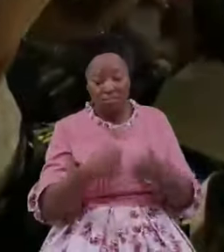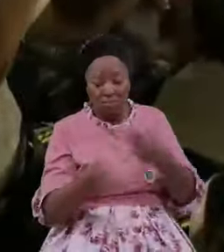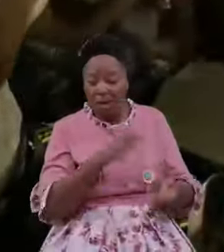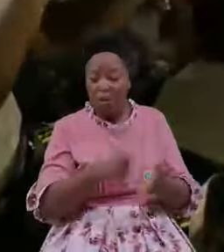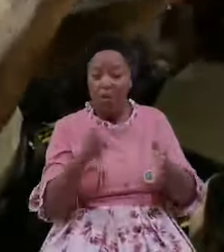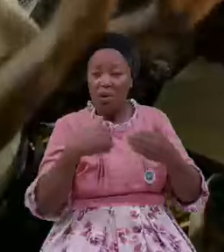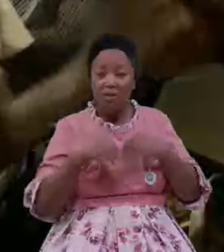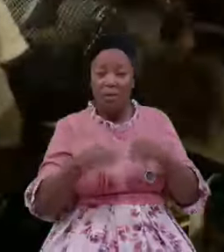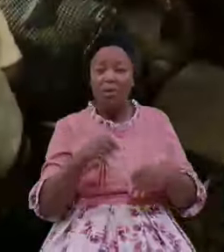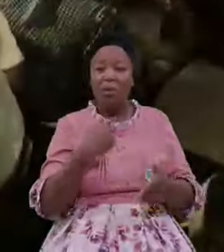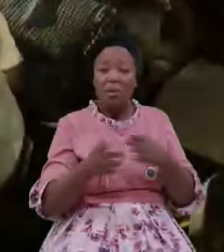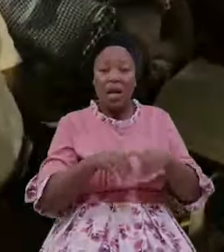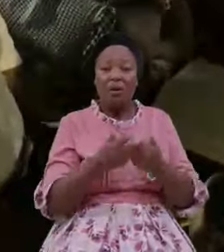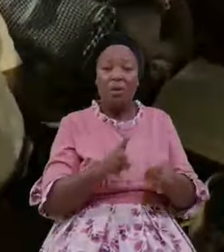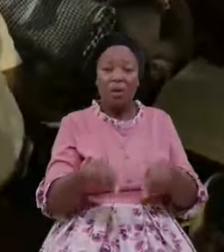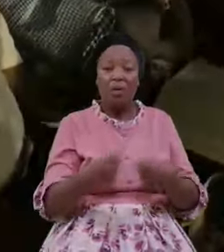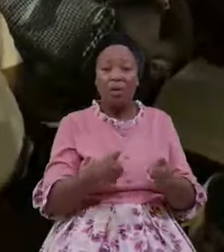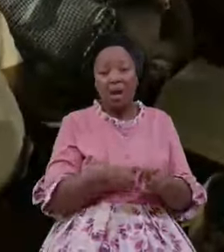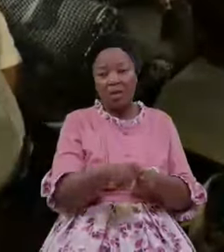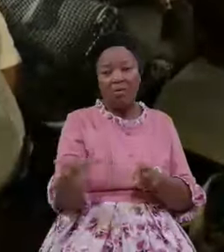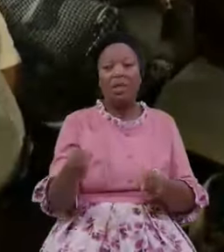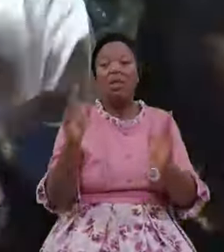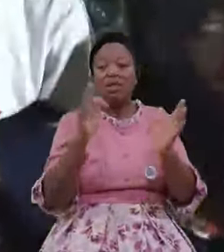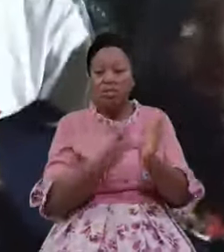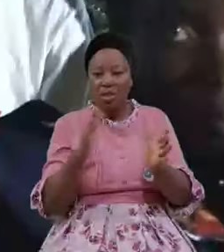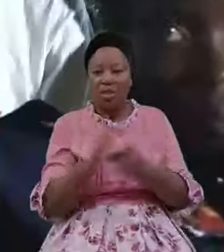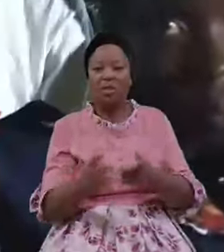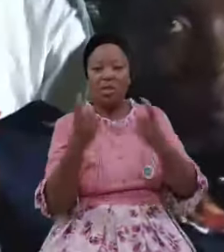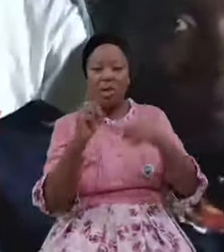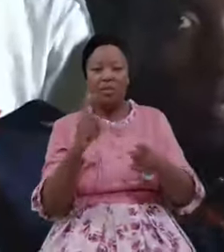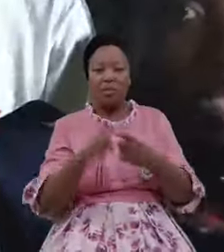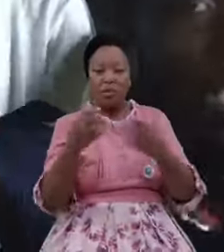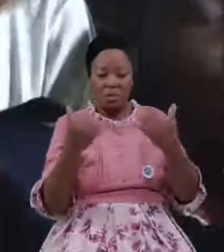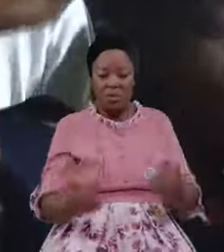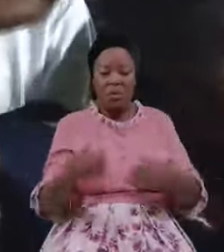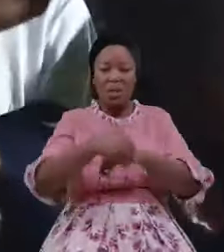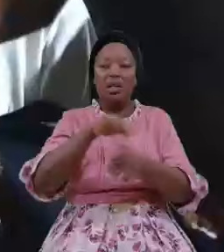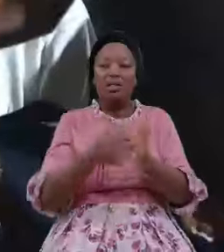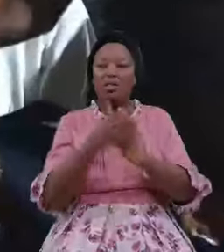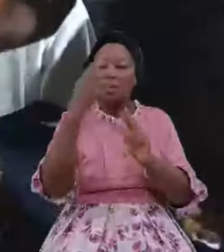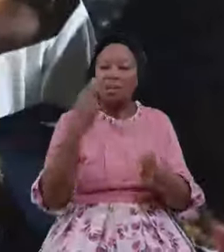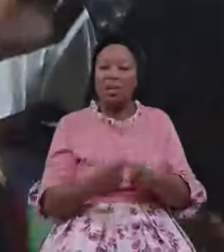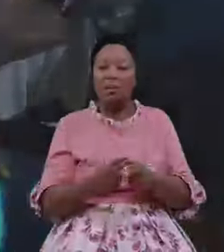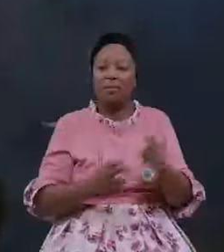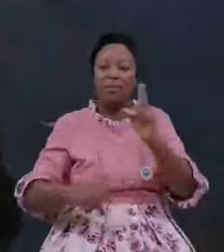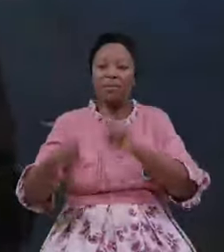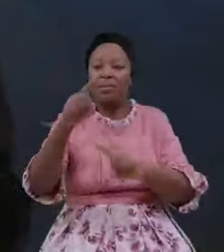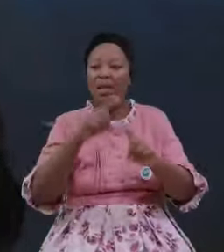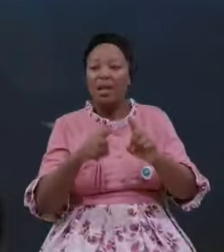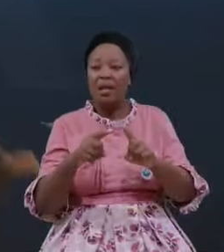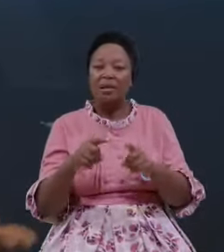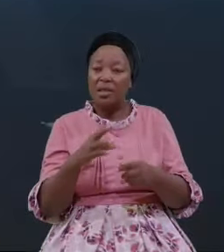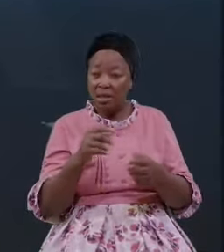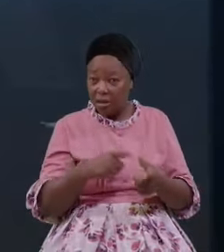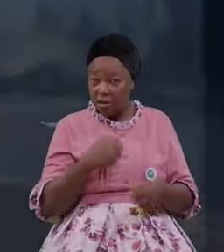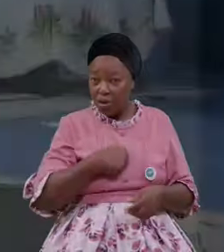gone astray, Jesus comes to you tonight. I am surprised. And I shouldn't